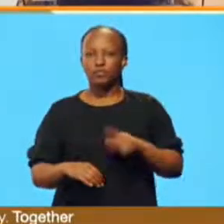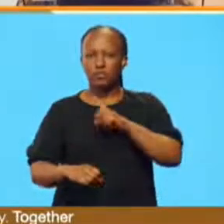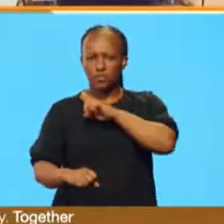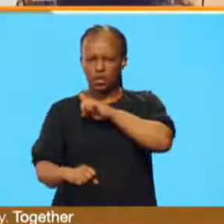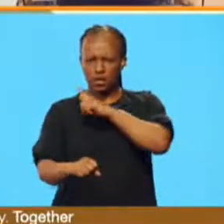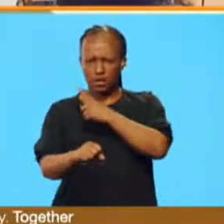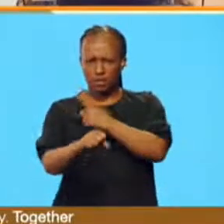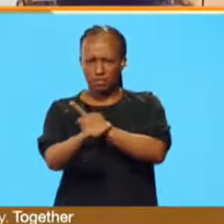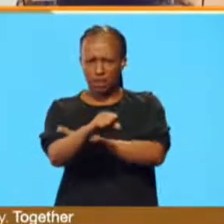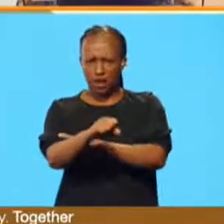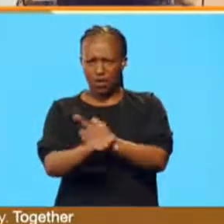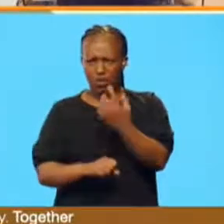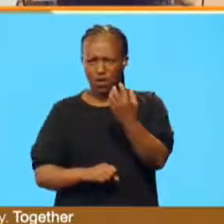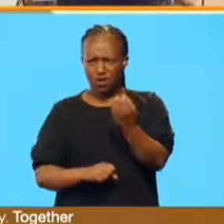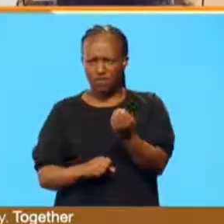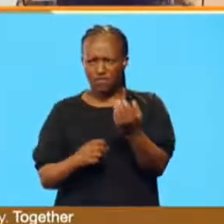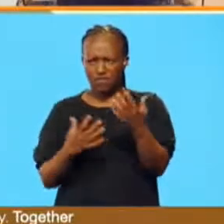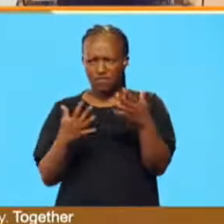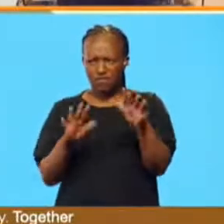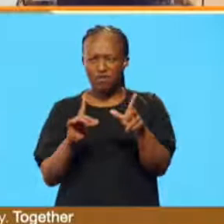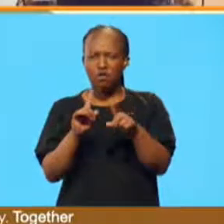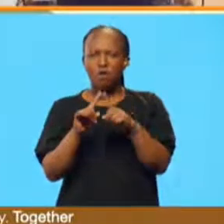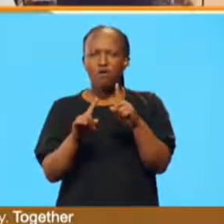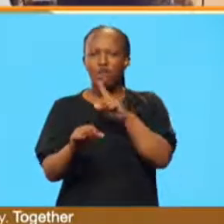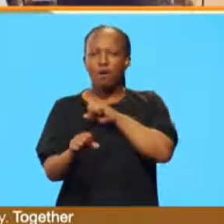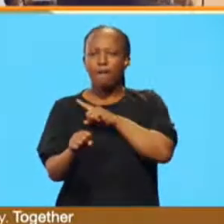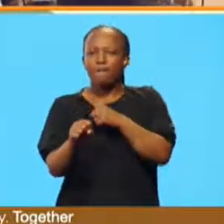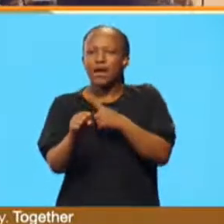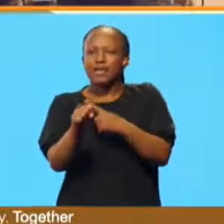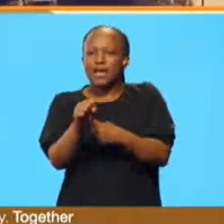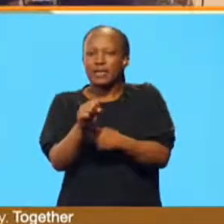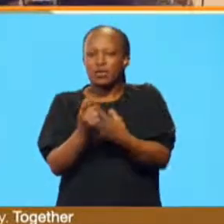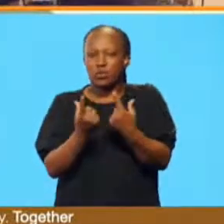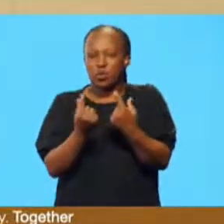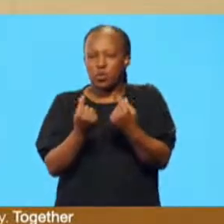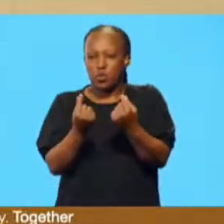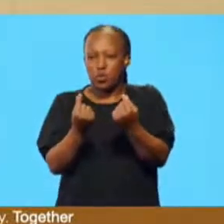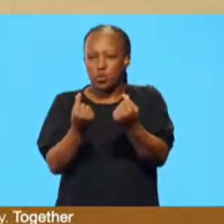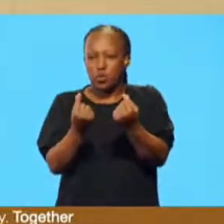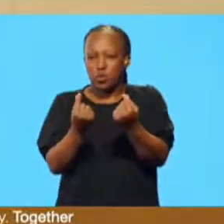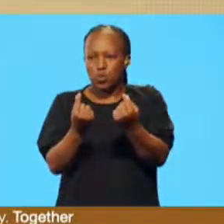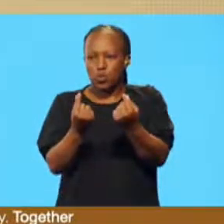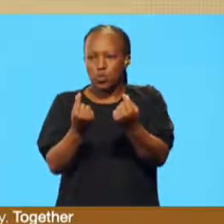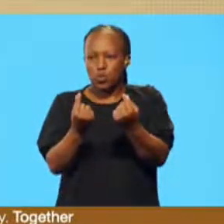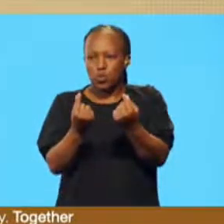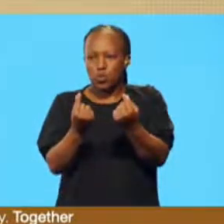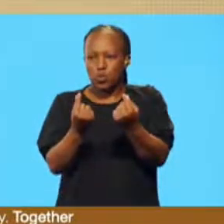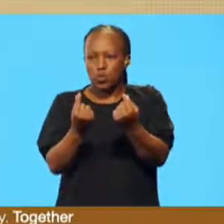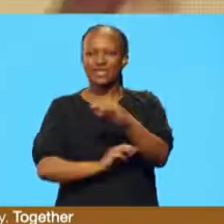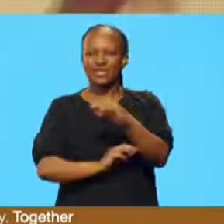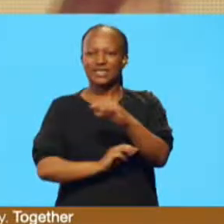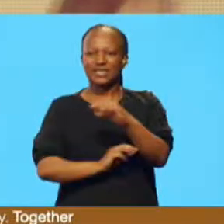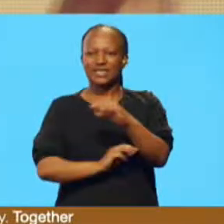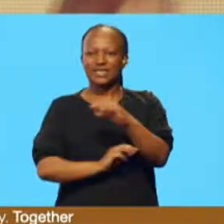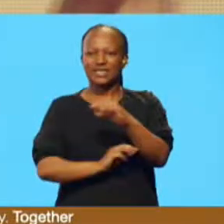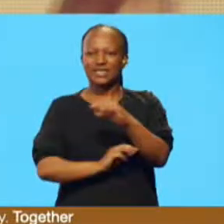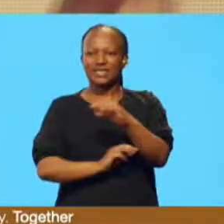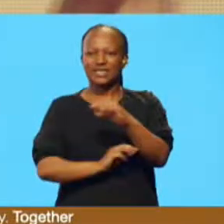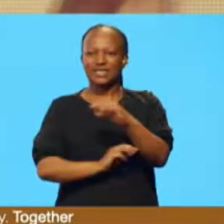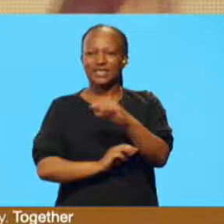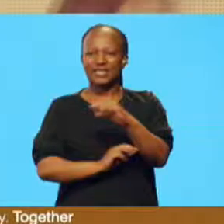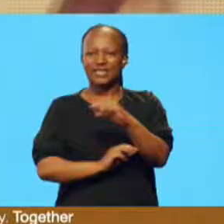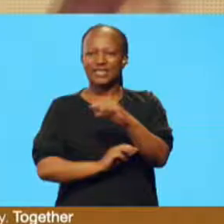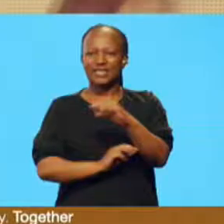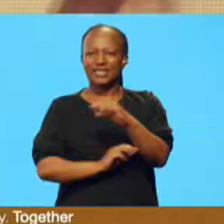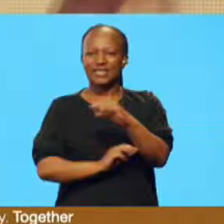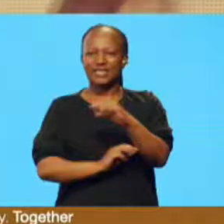and litigate to further our mandate. If you are following the CGE, you will know what each and every year we